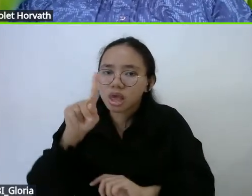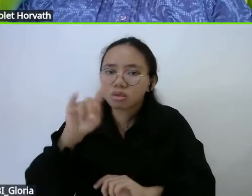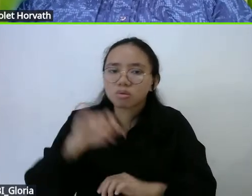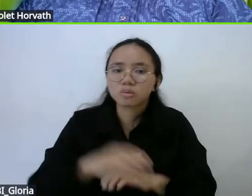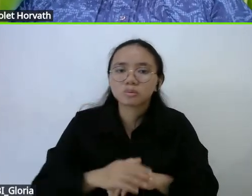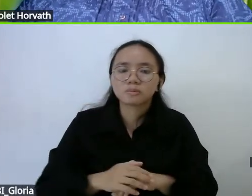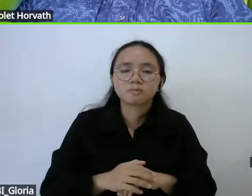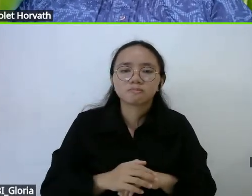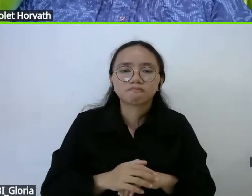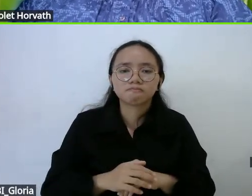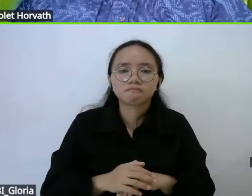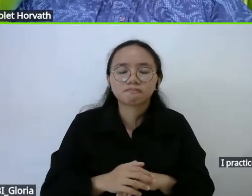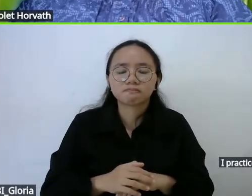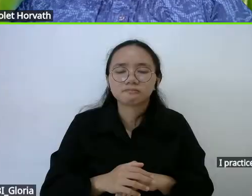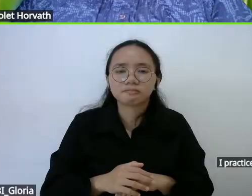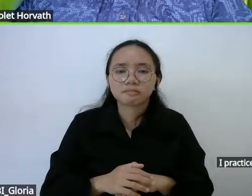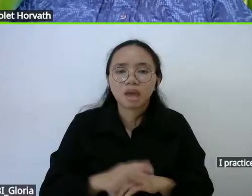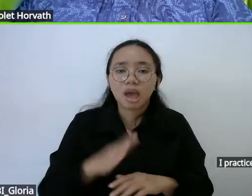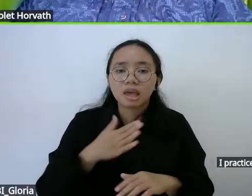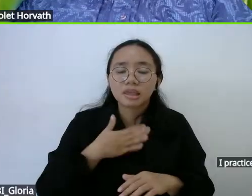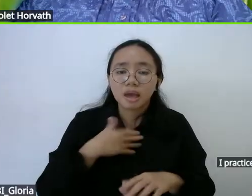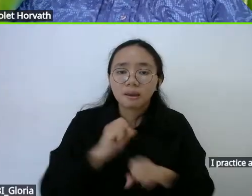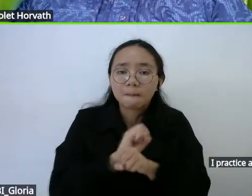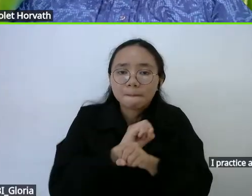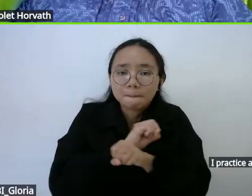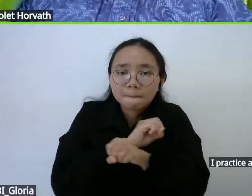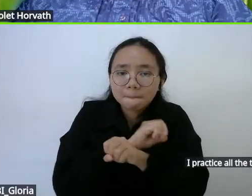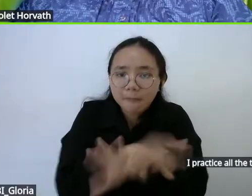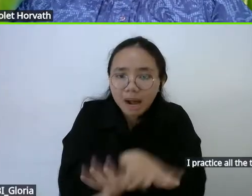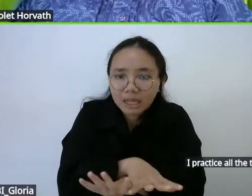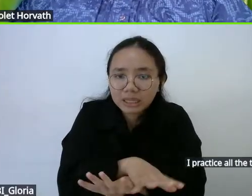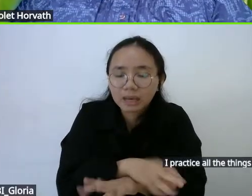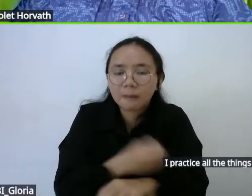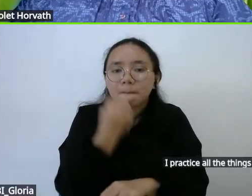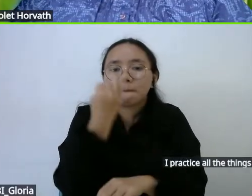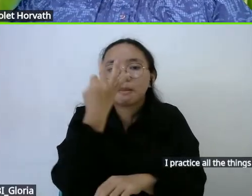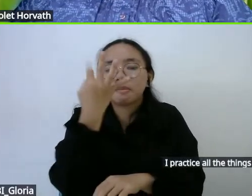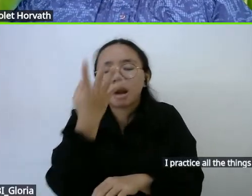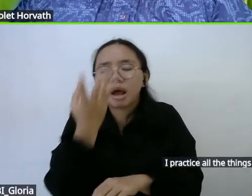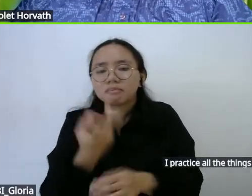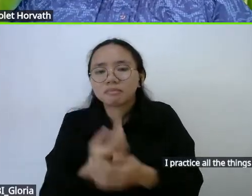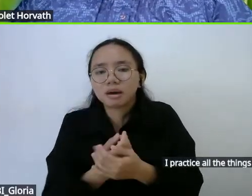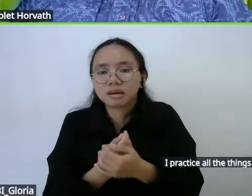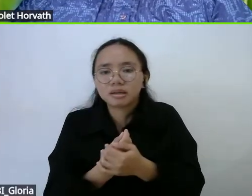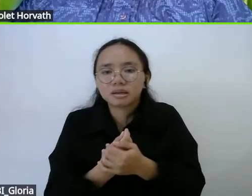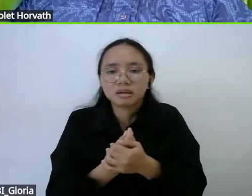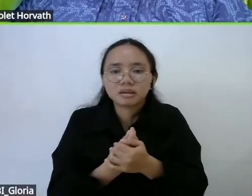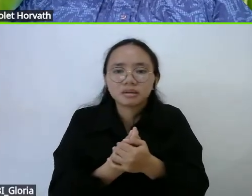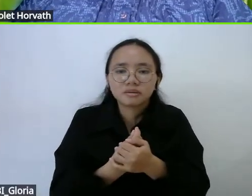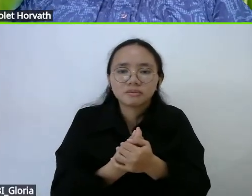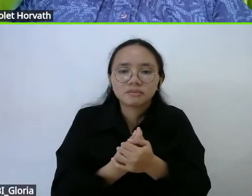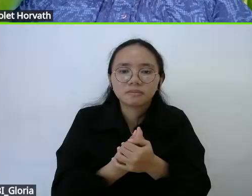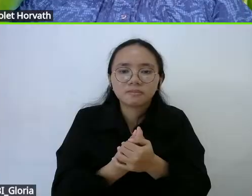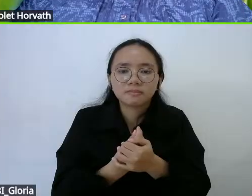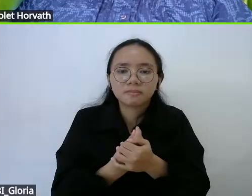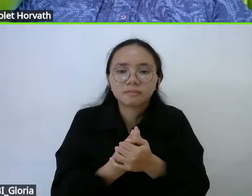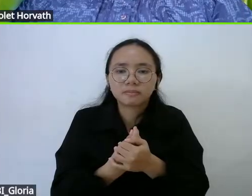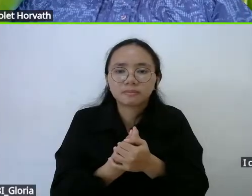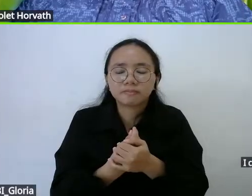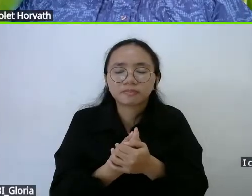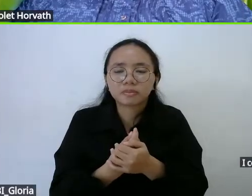that I shared with you. As a person with a disability, I come out readily and admit